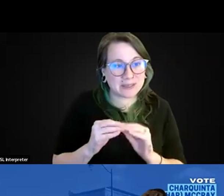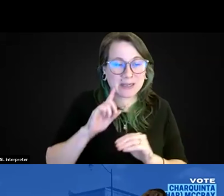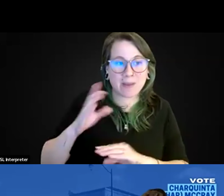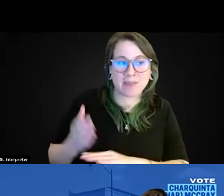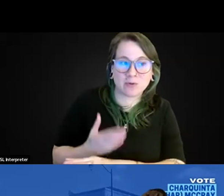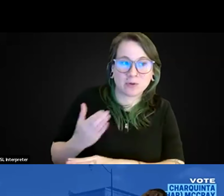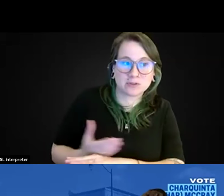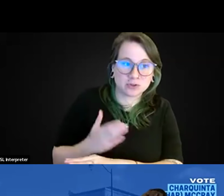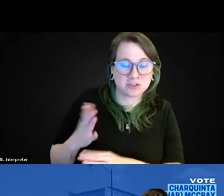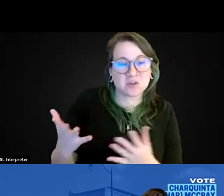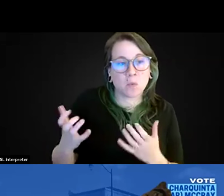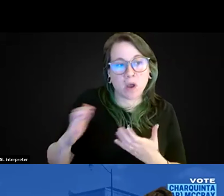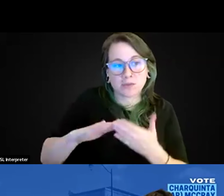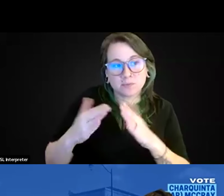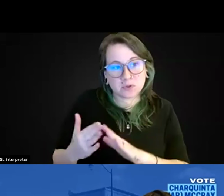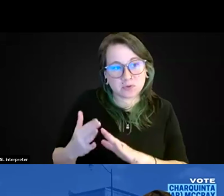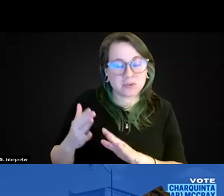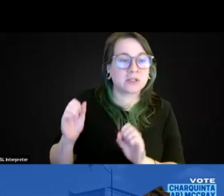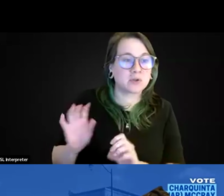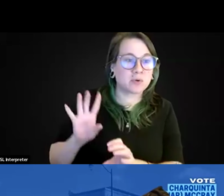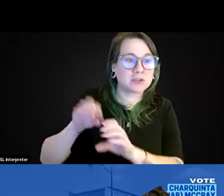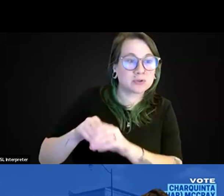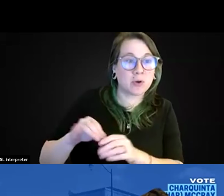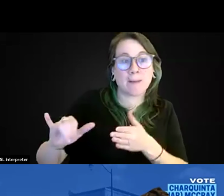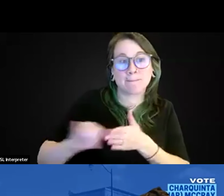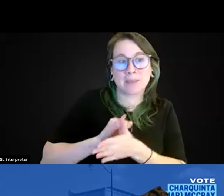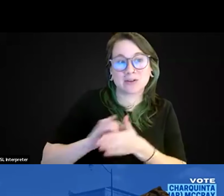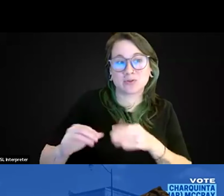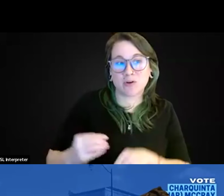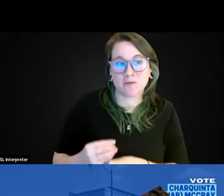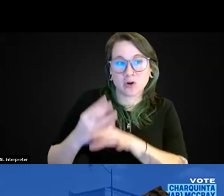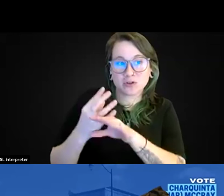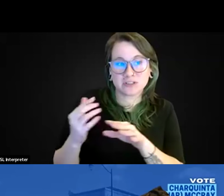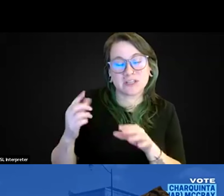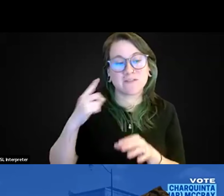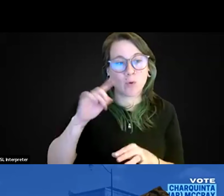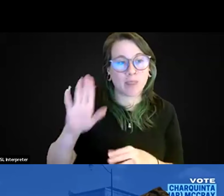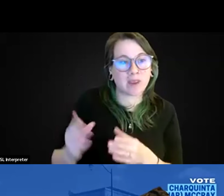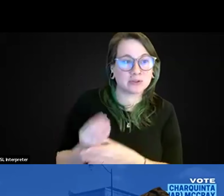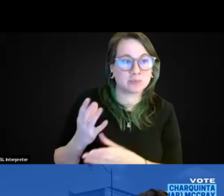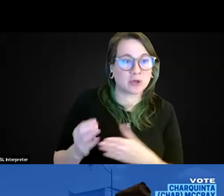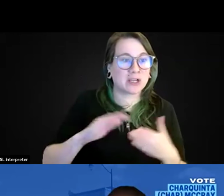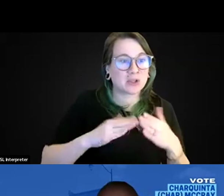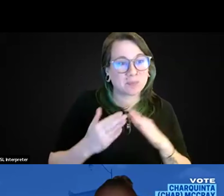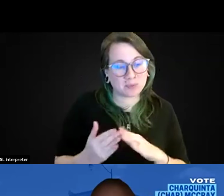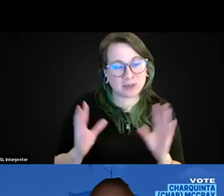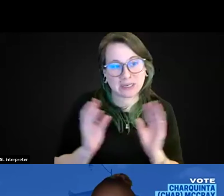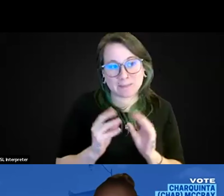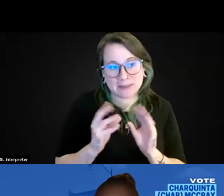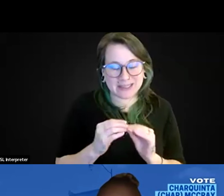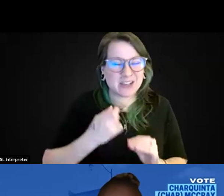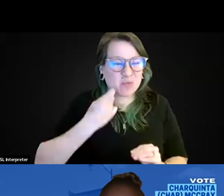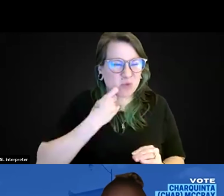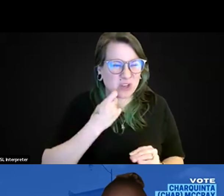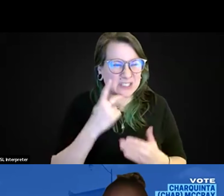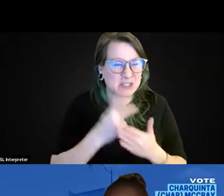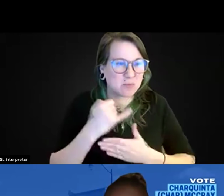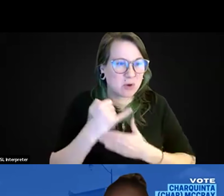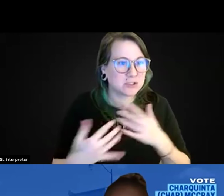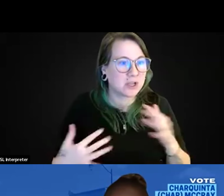They want some community engagement, so you can join Metro virtually for their spring community meeting to discuss recent project updates and